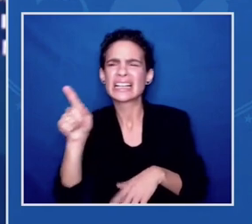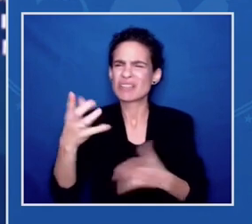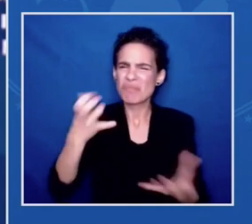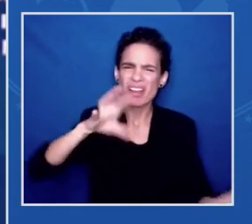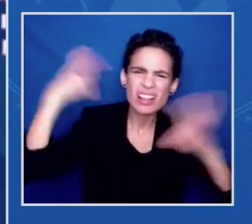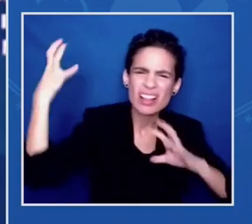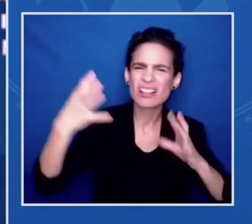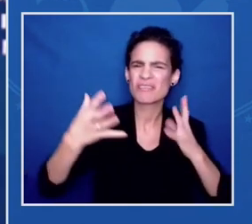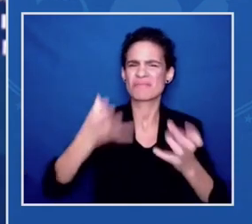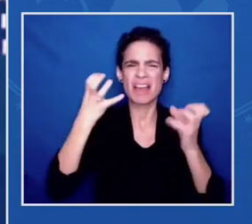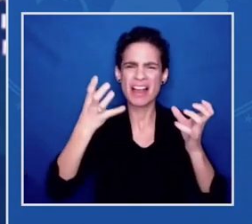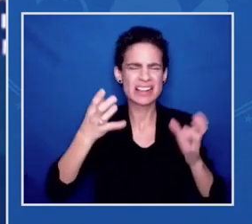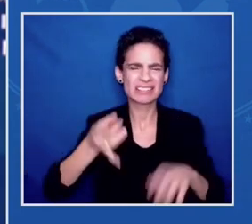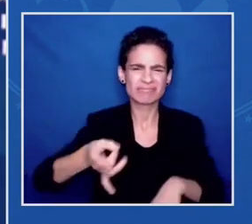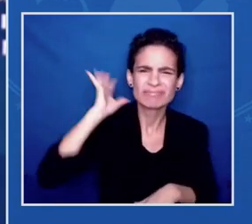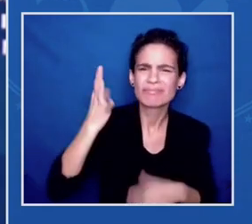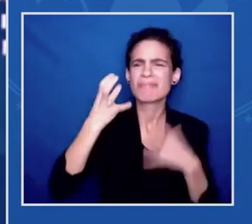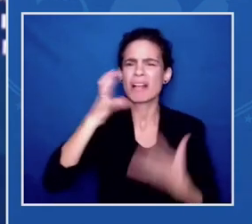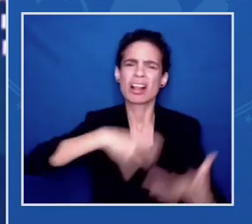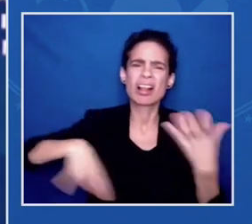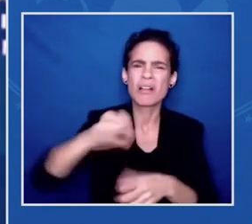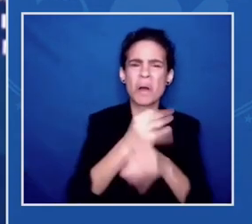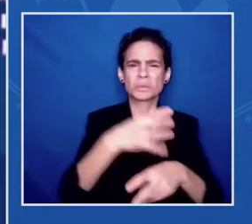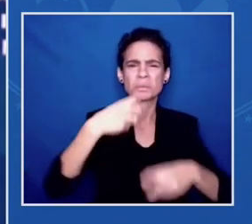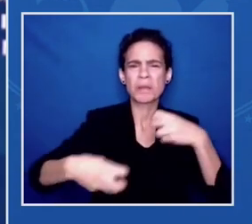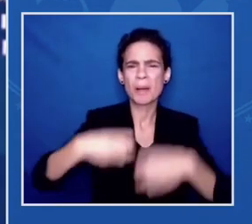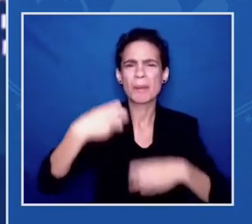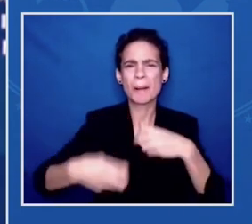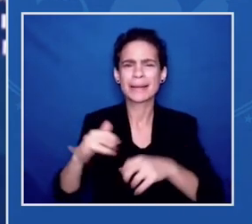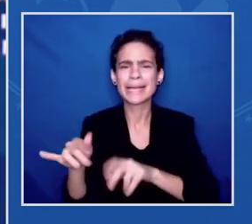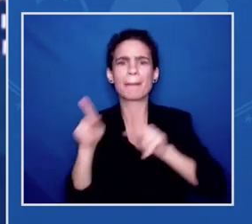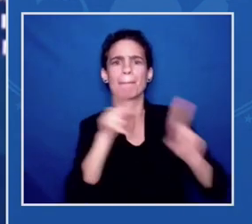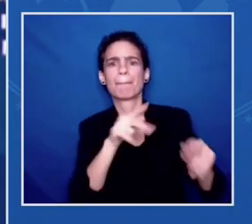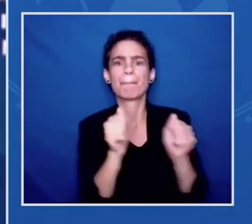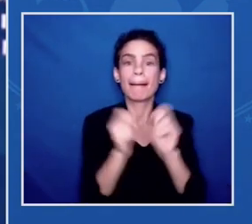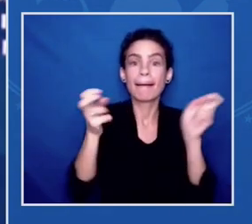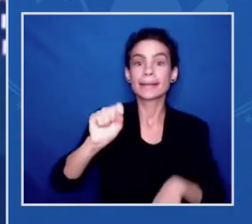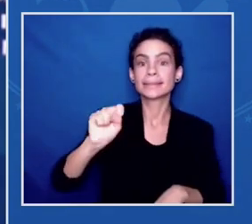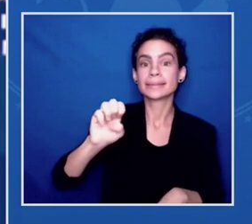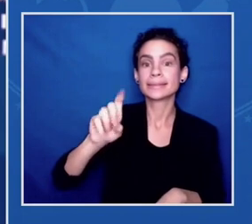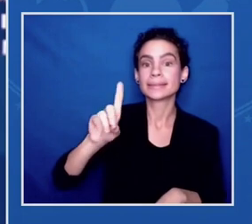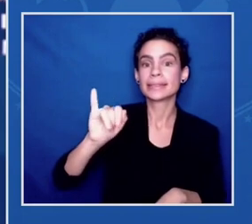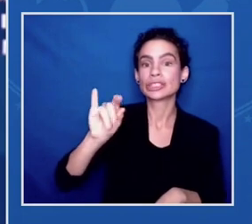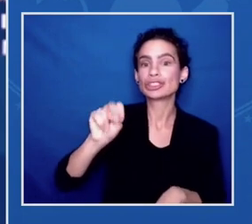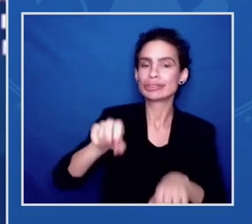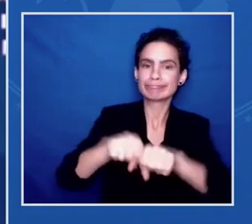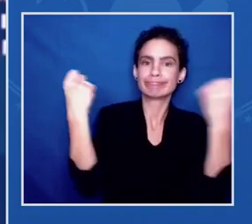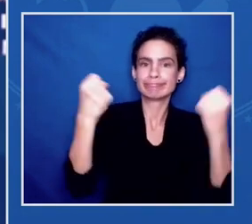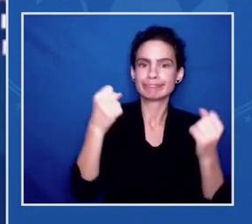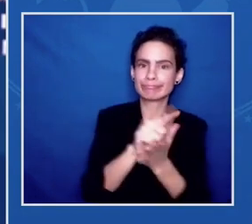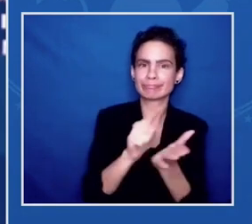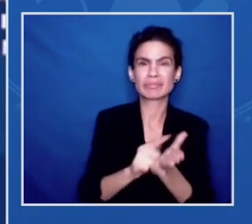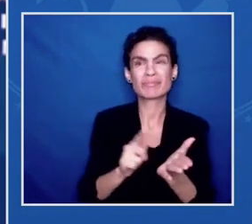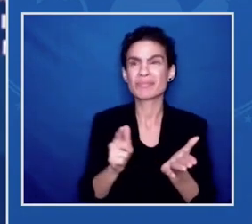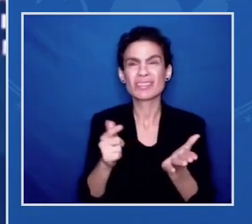disorder. It's chaos. It borders on sedition. And it must